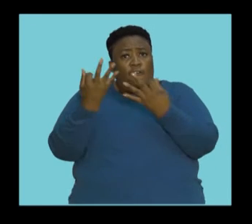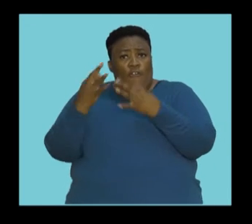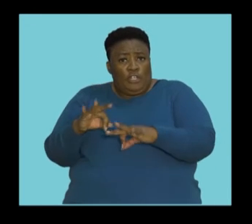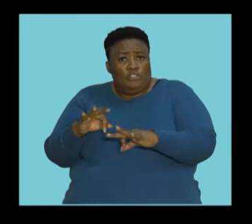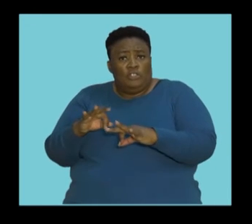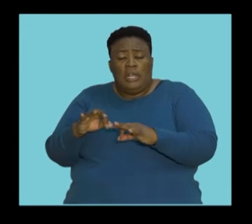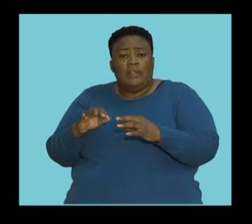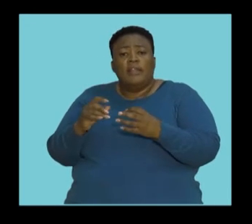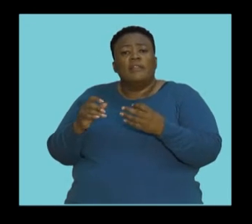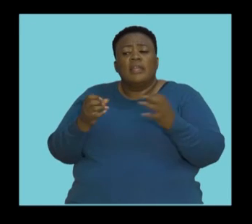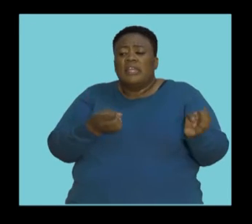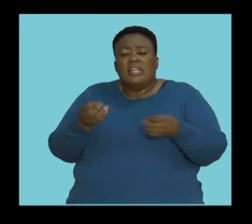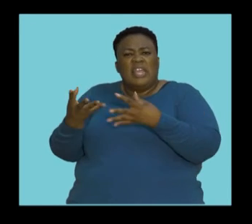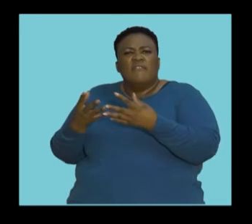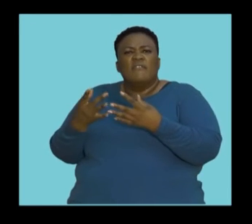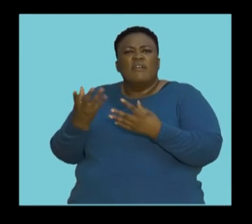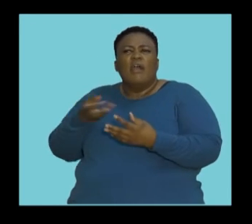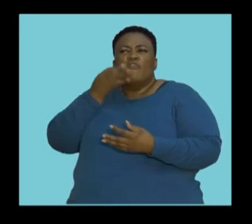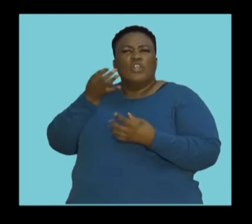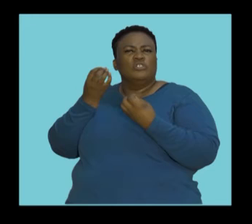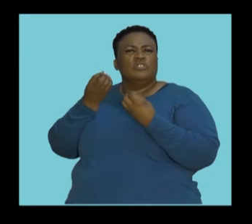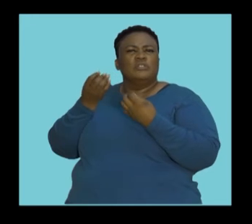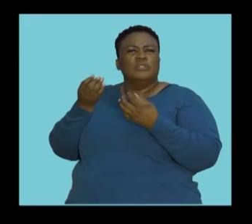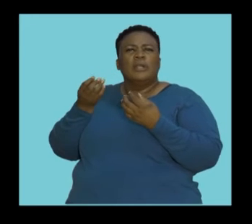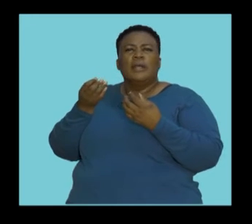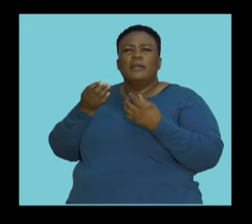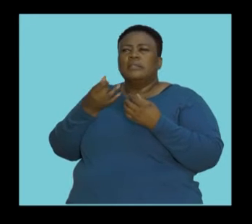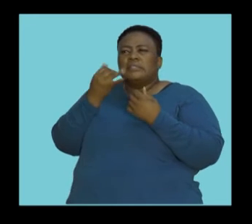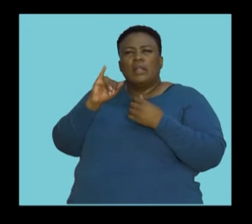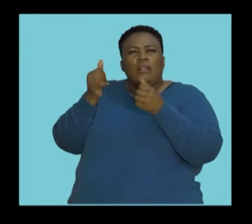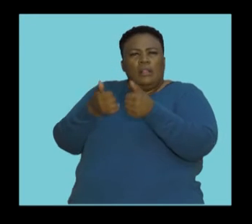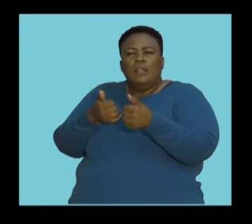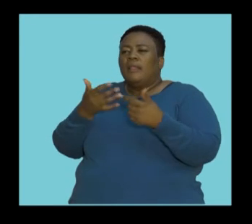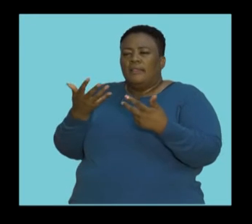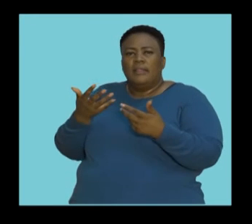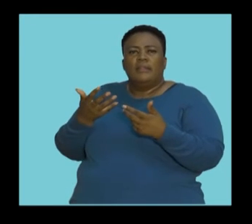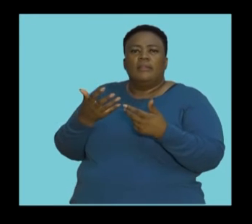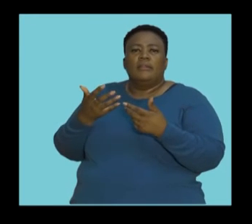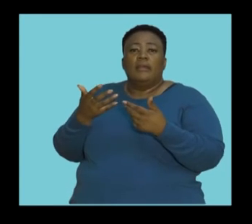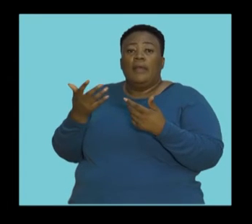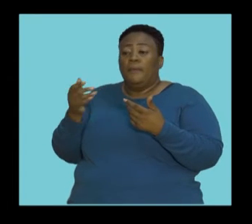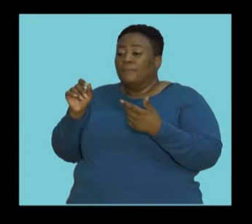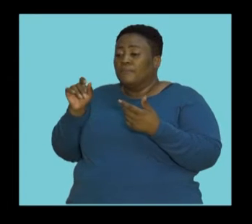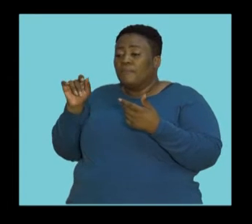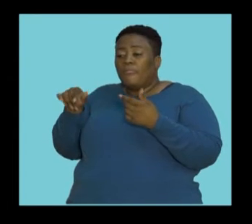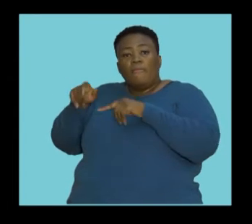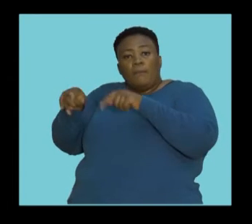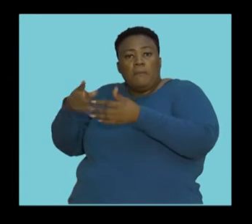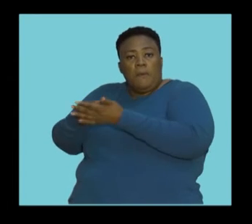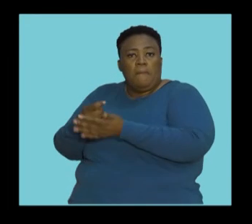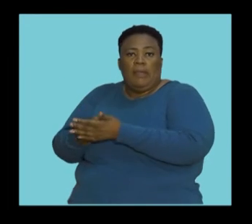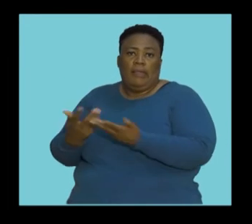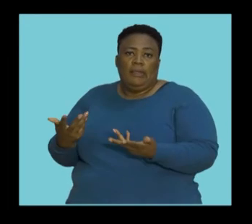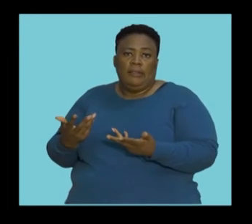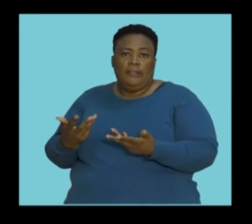immediately. So in terms of the supply and demand, there's significantly less wastage. So guys, we've looked at food wastage,